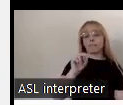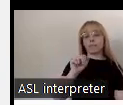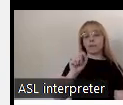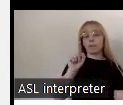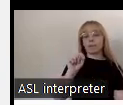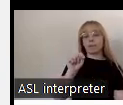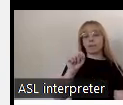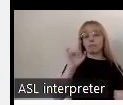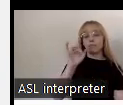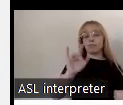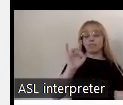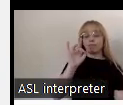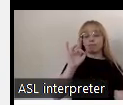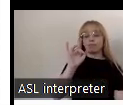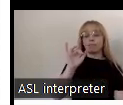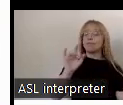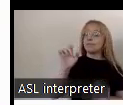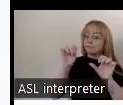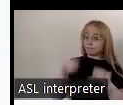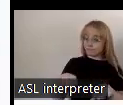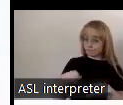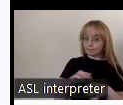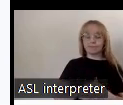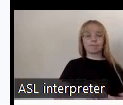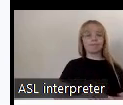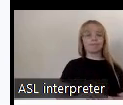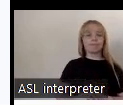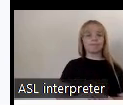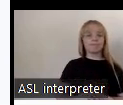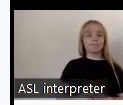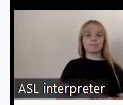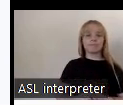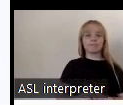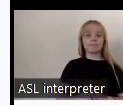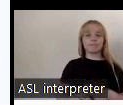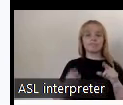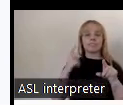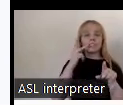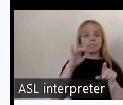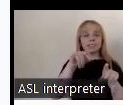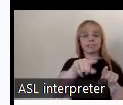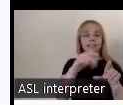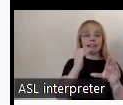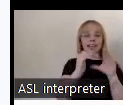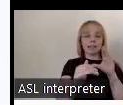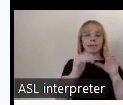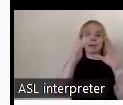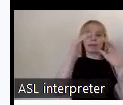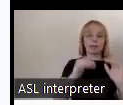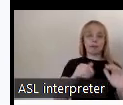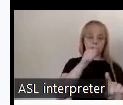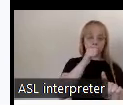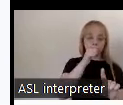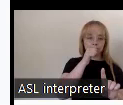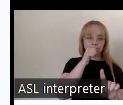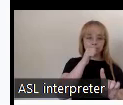And we can click on that. And here's the email and here's the password. This is where you